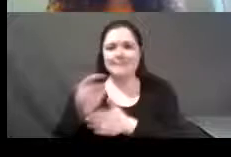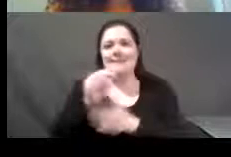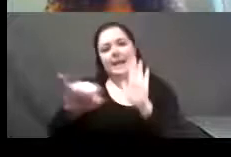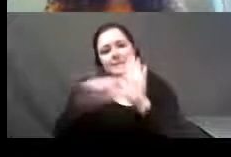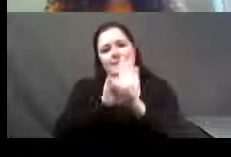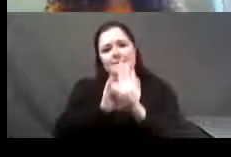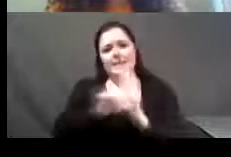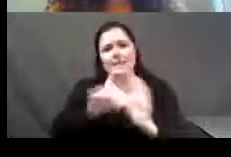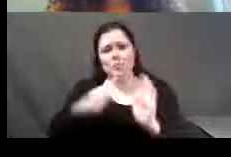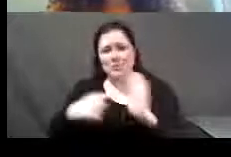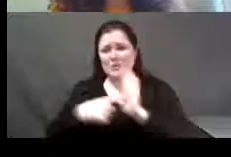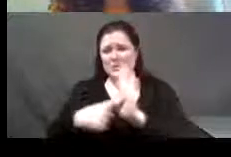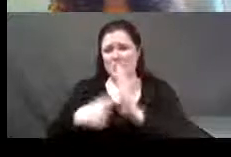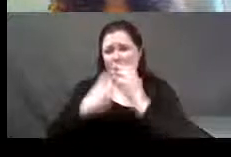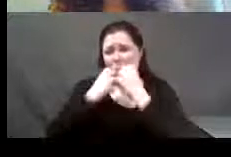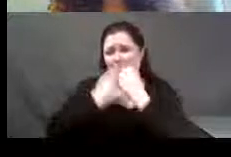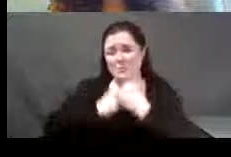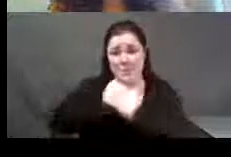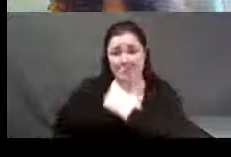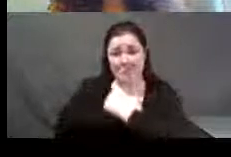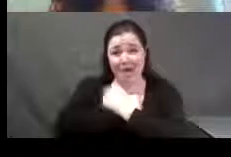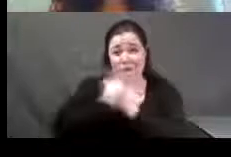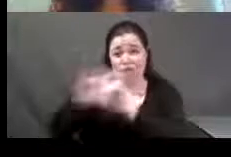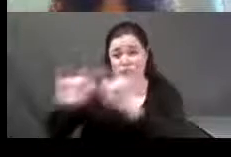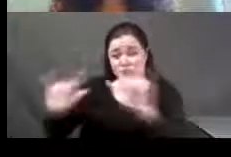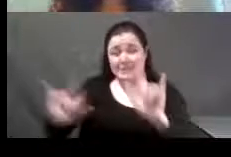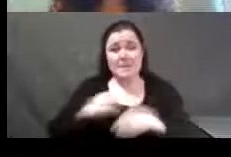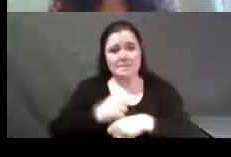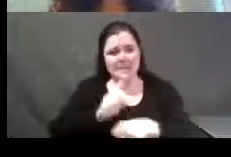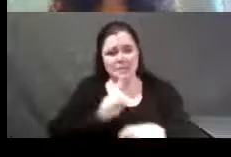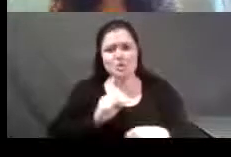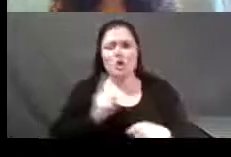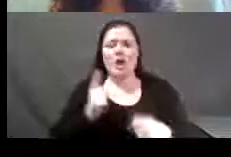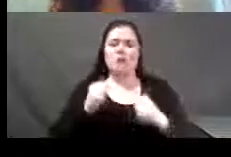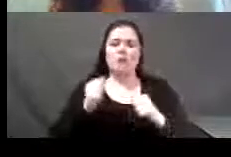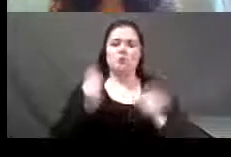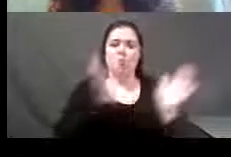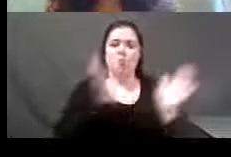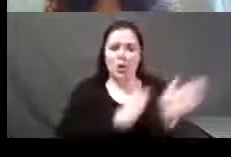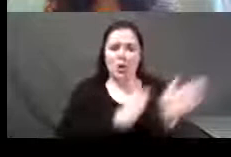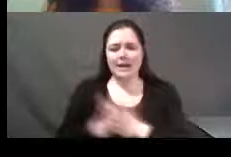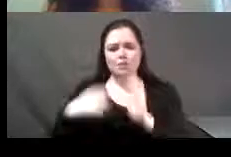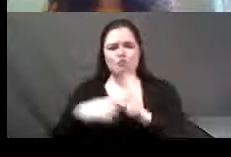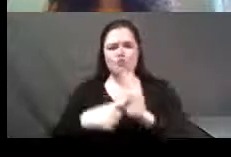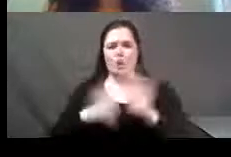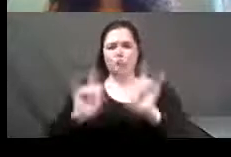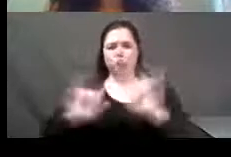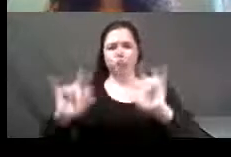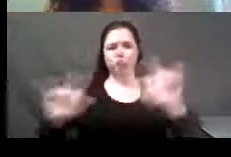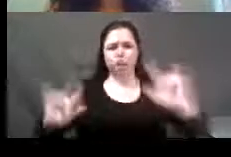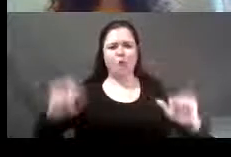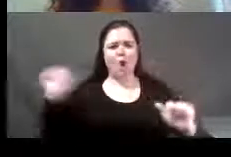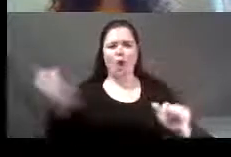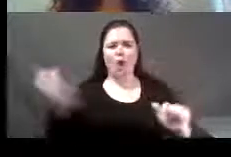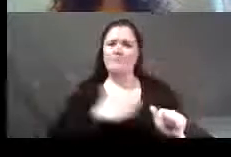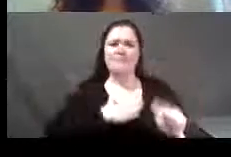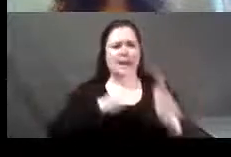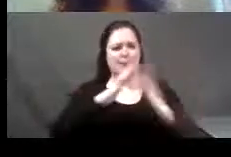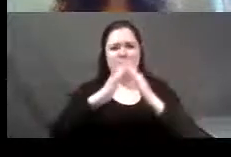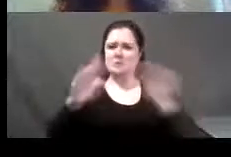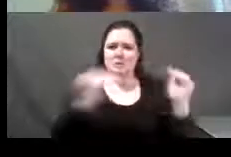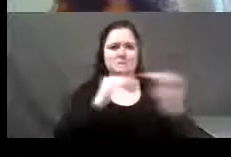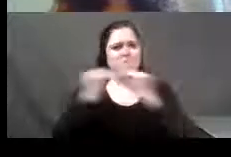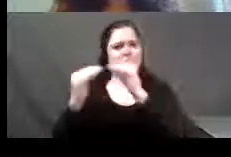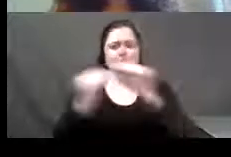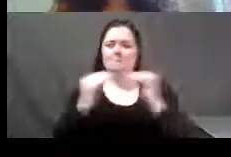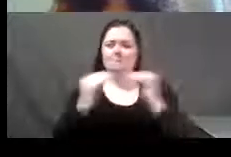loved. And that I make sure I always organize in a way to show that I love all of my communities. And I also have a